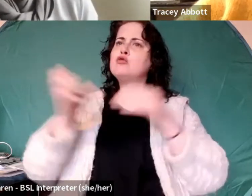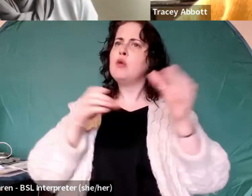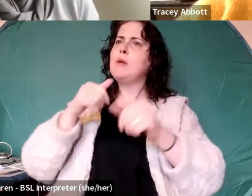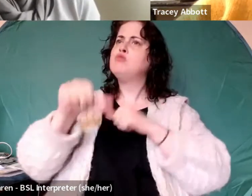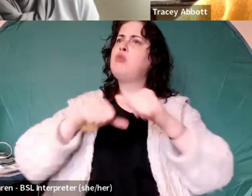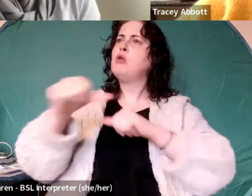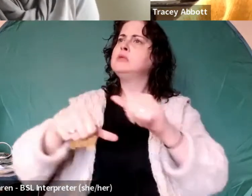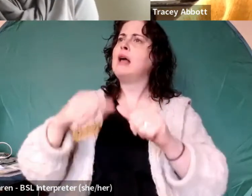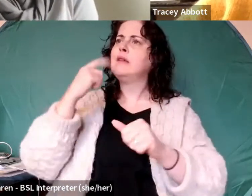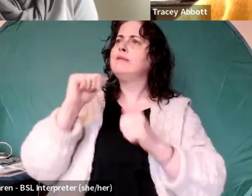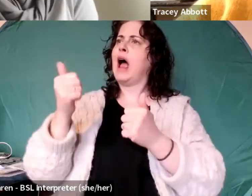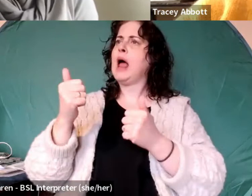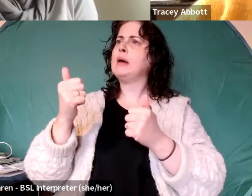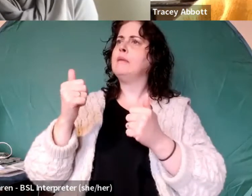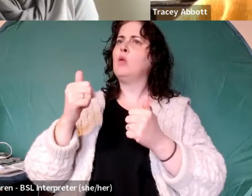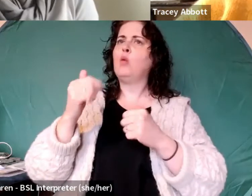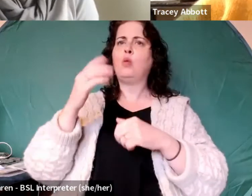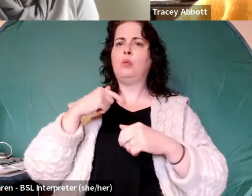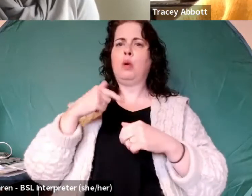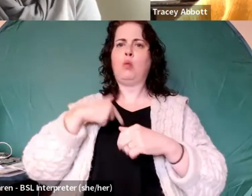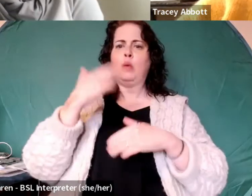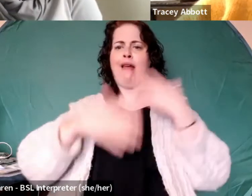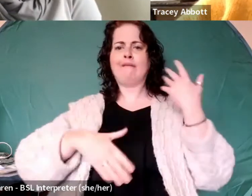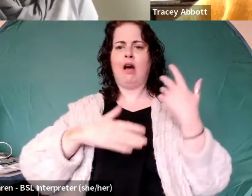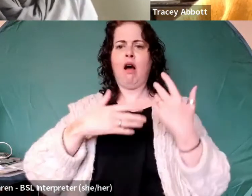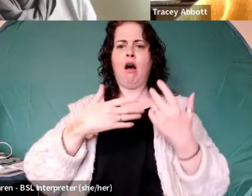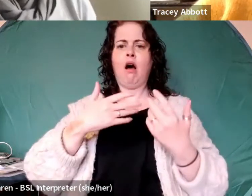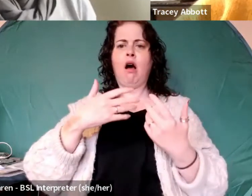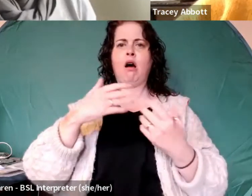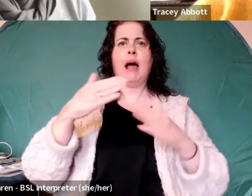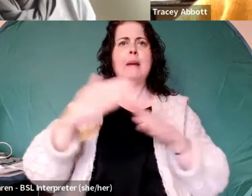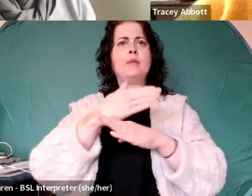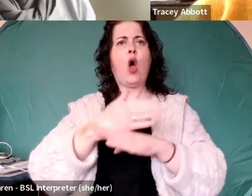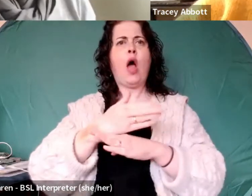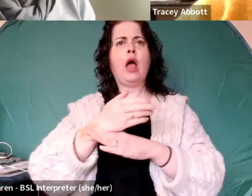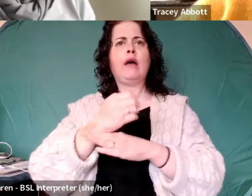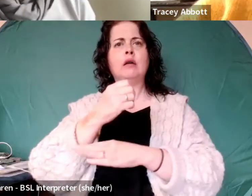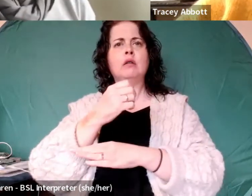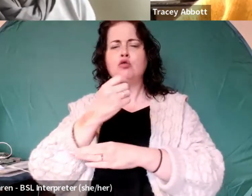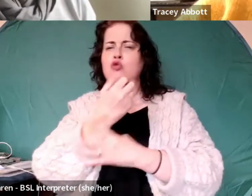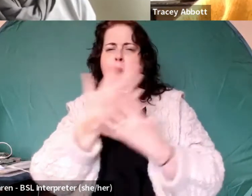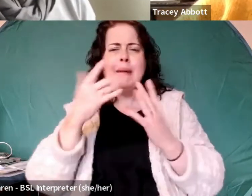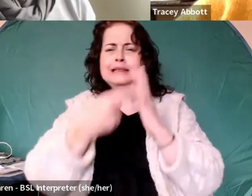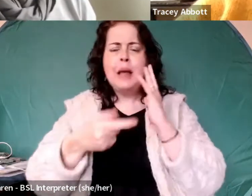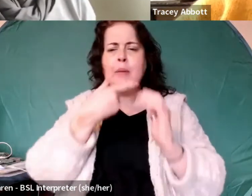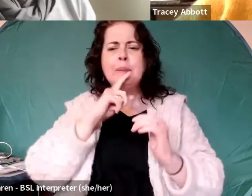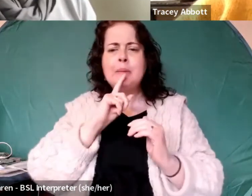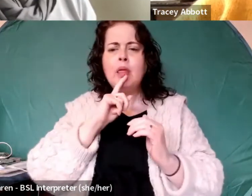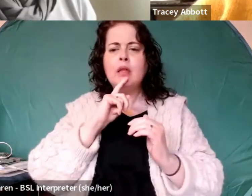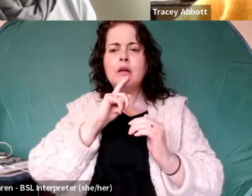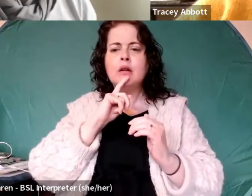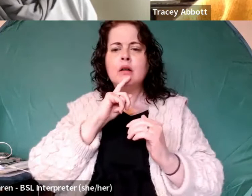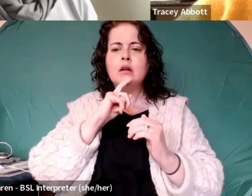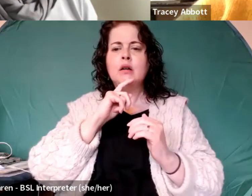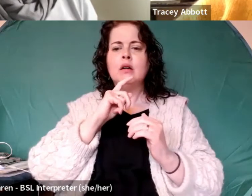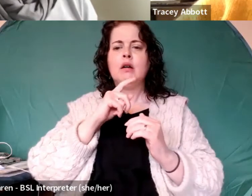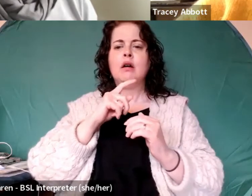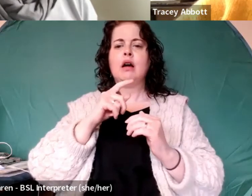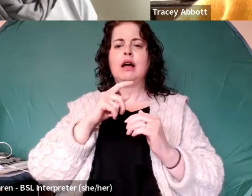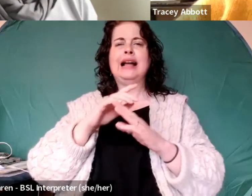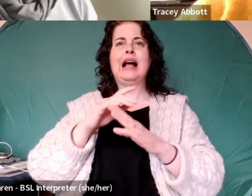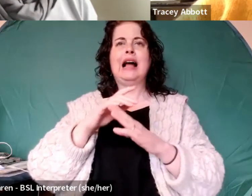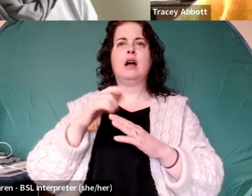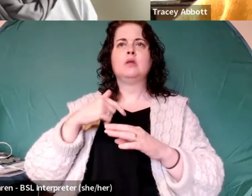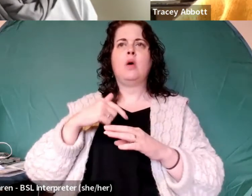process is fine, but we just don't seem to employ many disabled people. And so it's not that people are